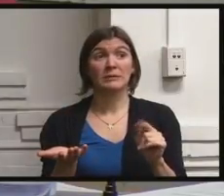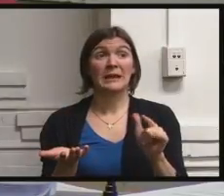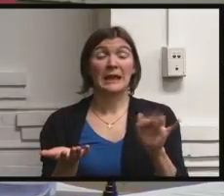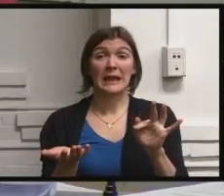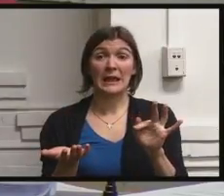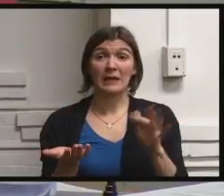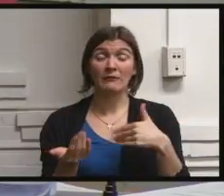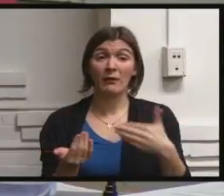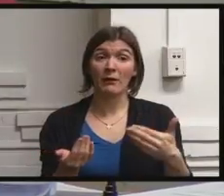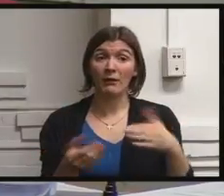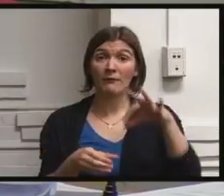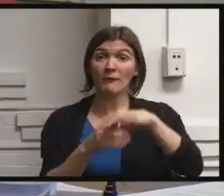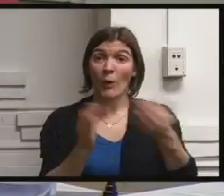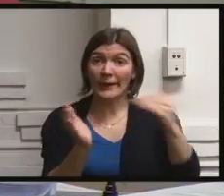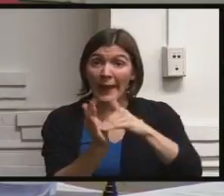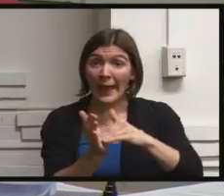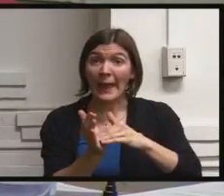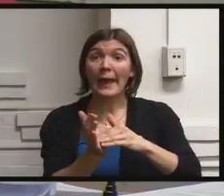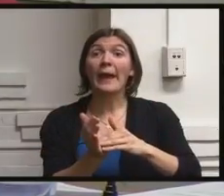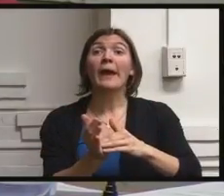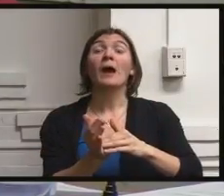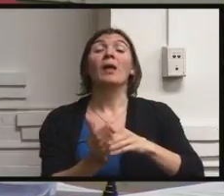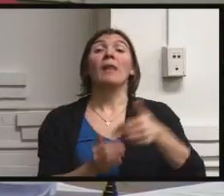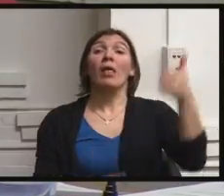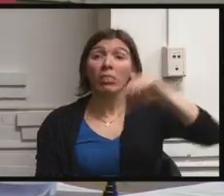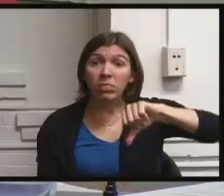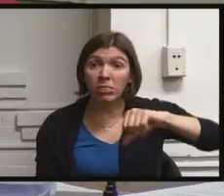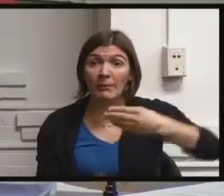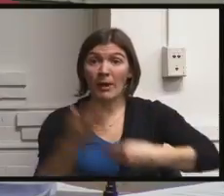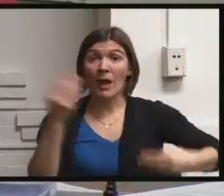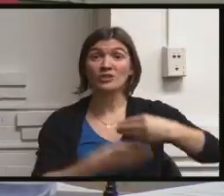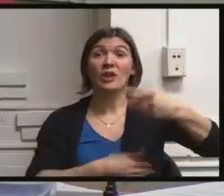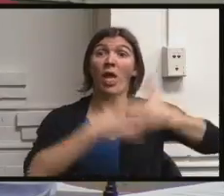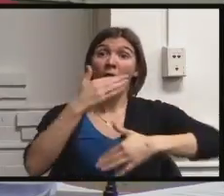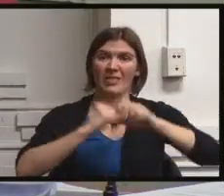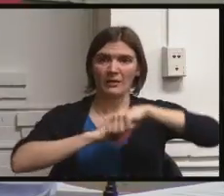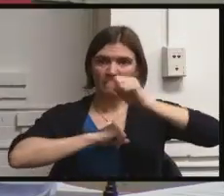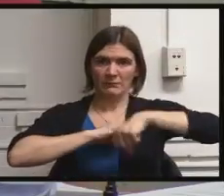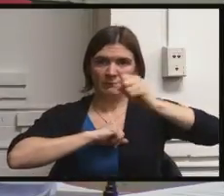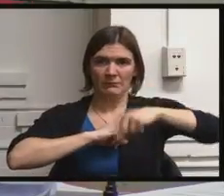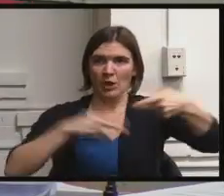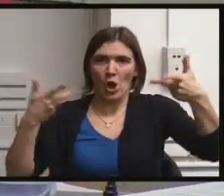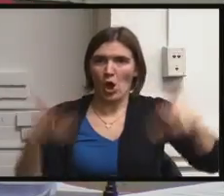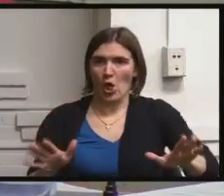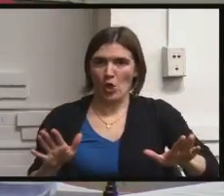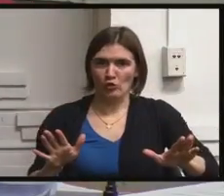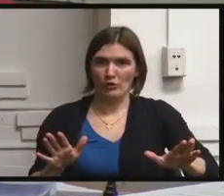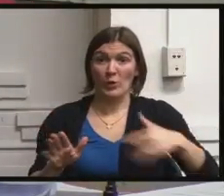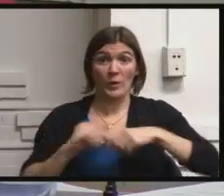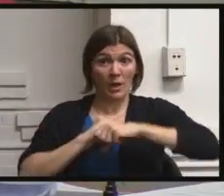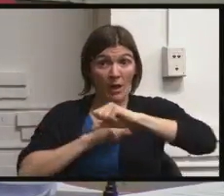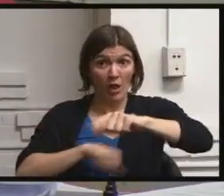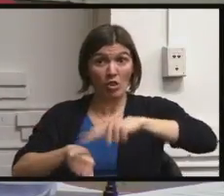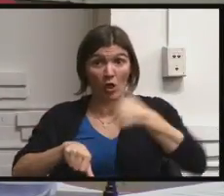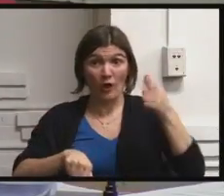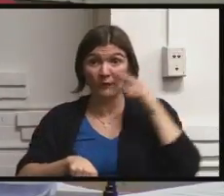and the vote against our budget and the reconsideration of the whole project has already done that.